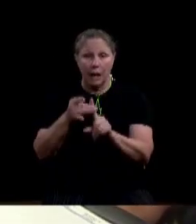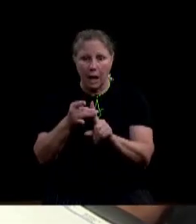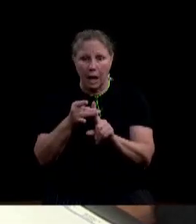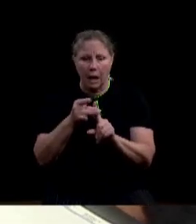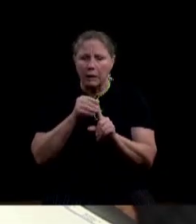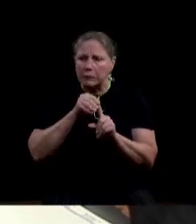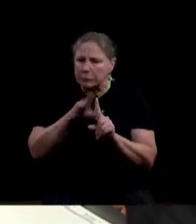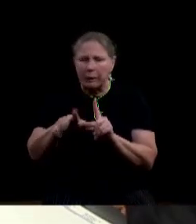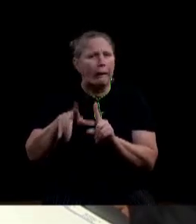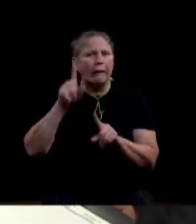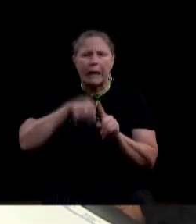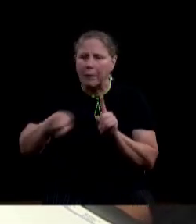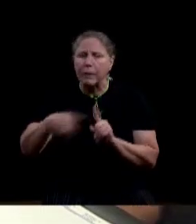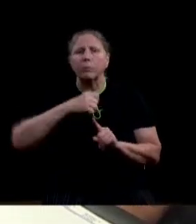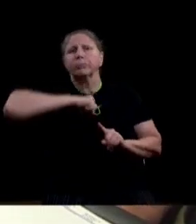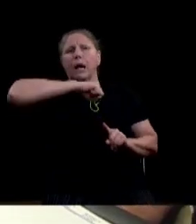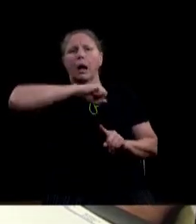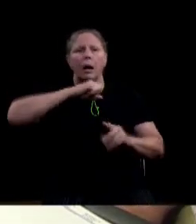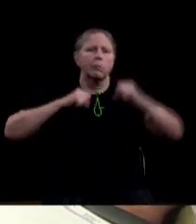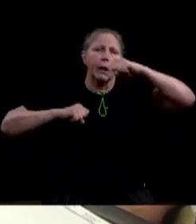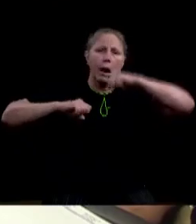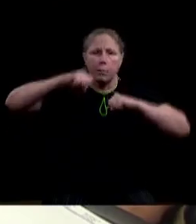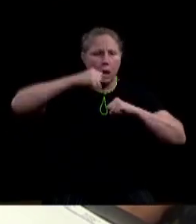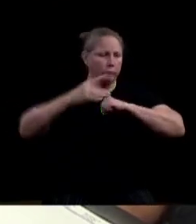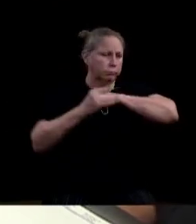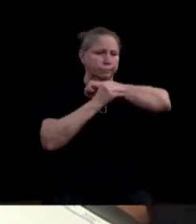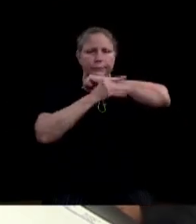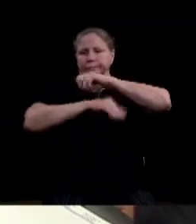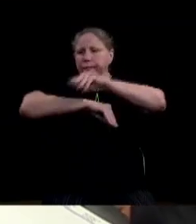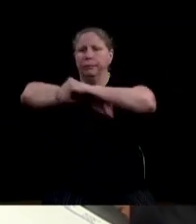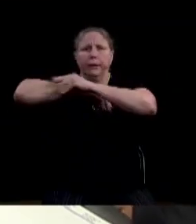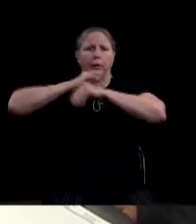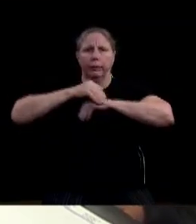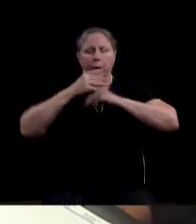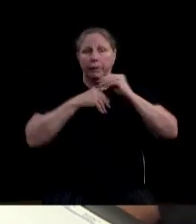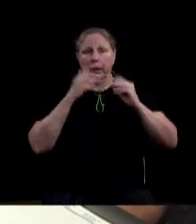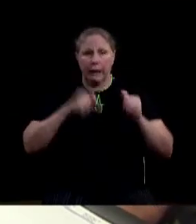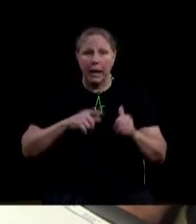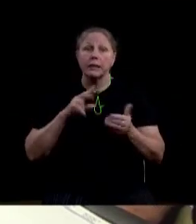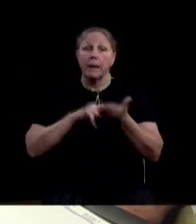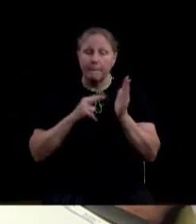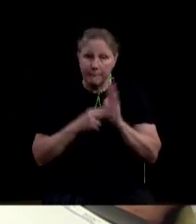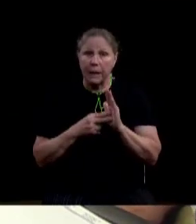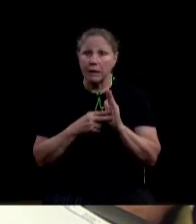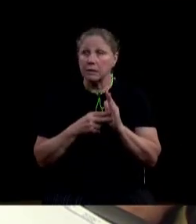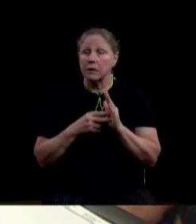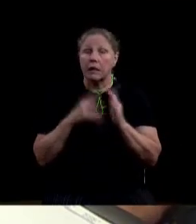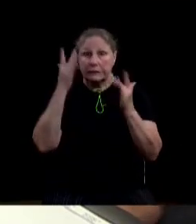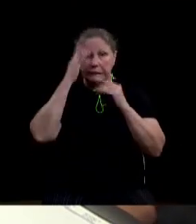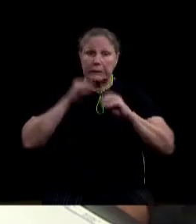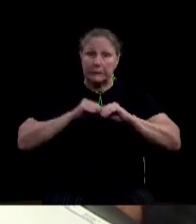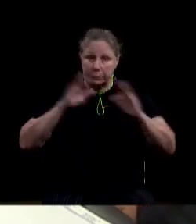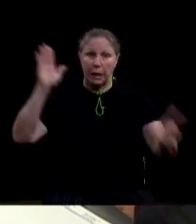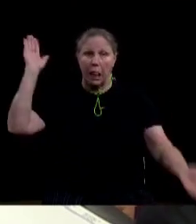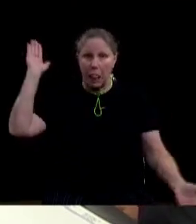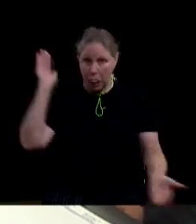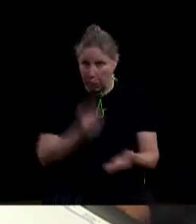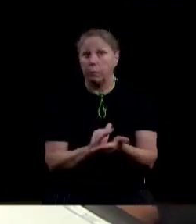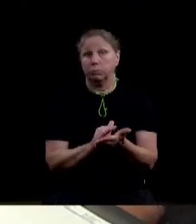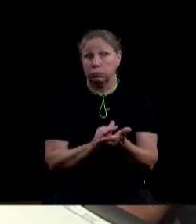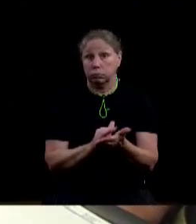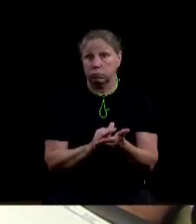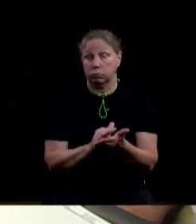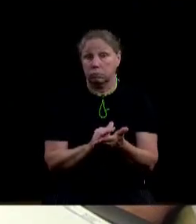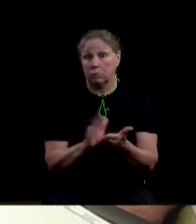and that slows down and eventually stops the epidemic. To get herd immunity, you